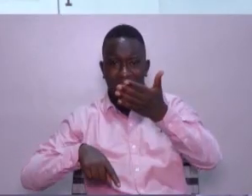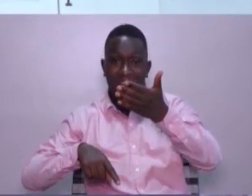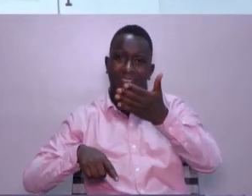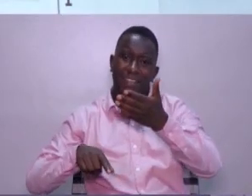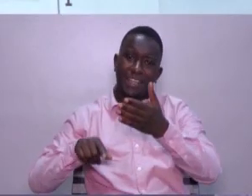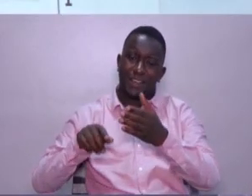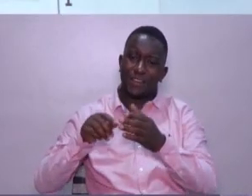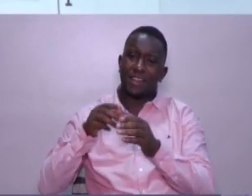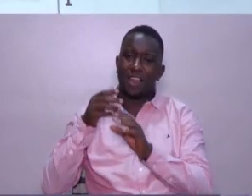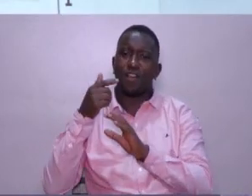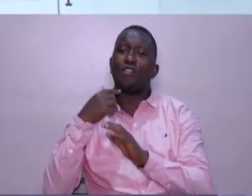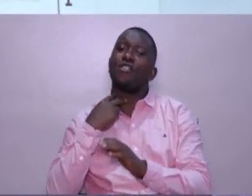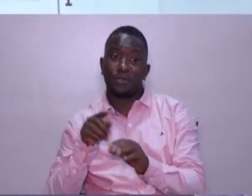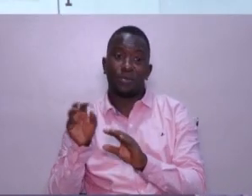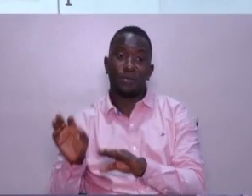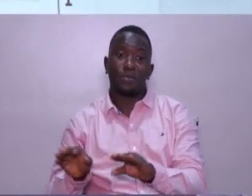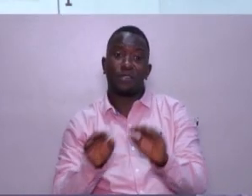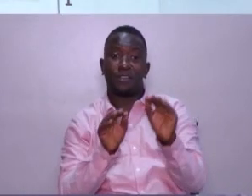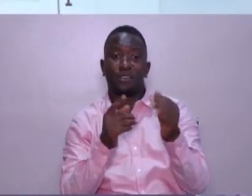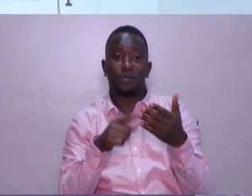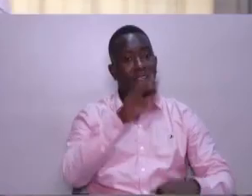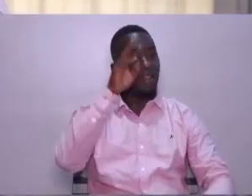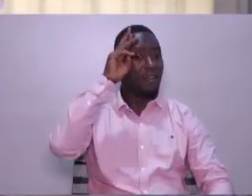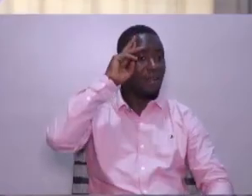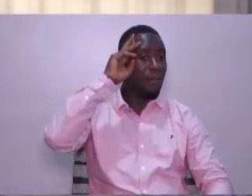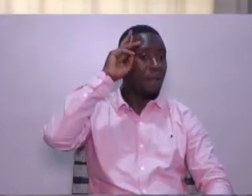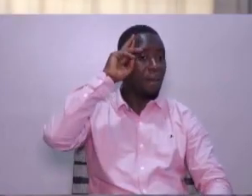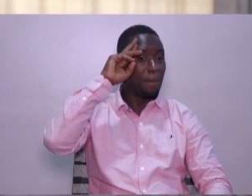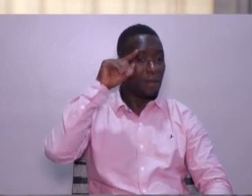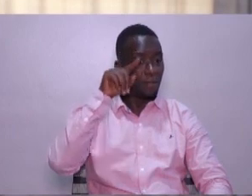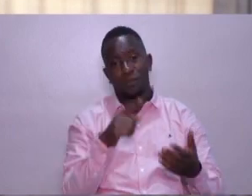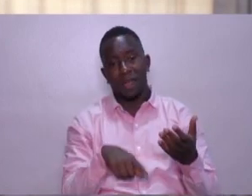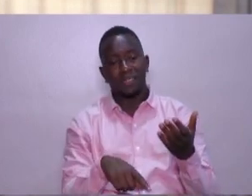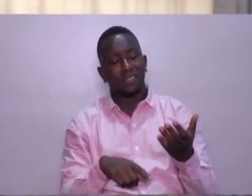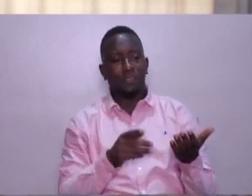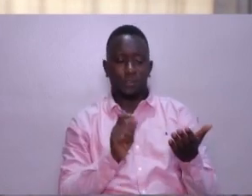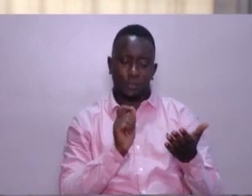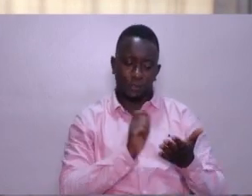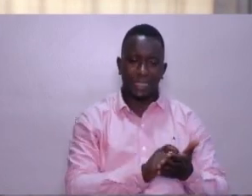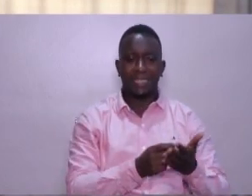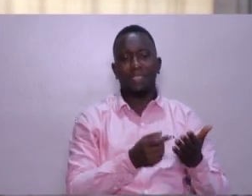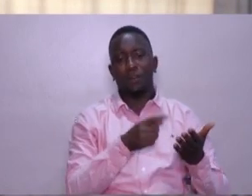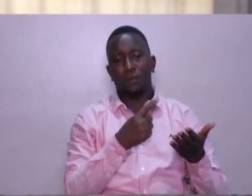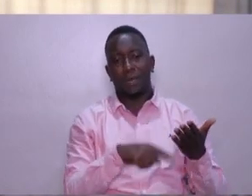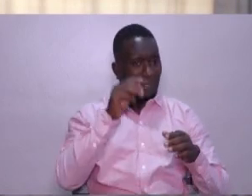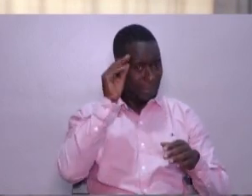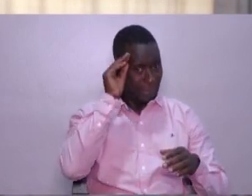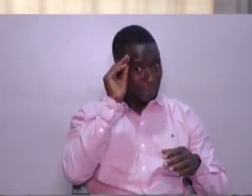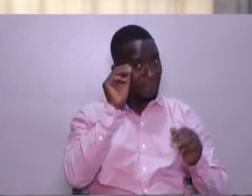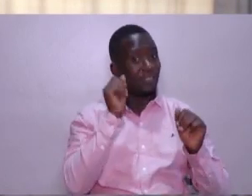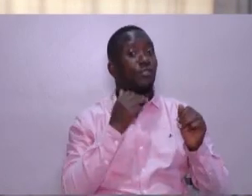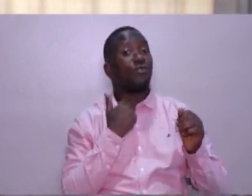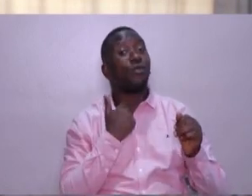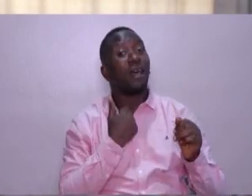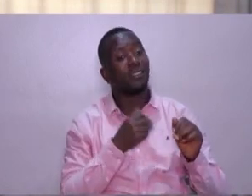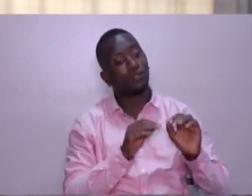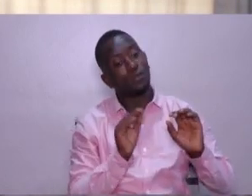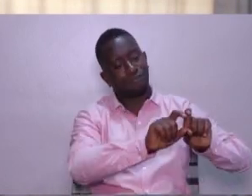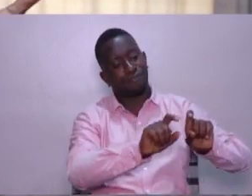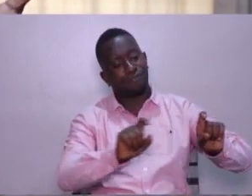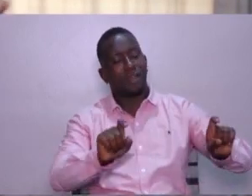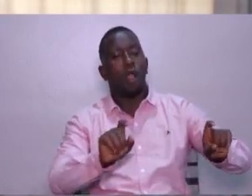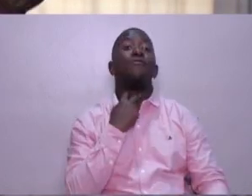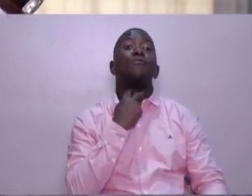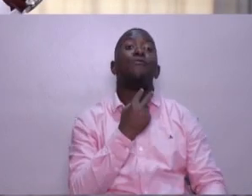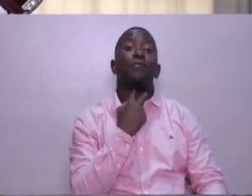So as you go to your activities, remember to know text that you would like to be voiced to support the animation that is